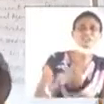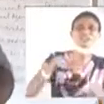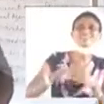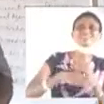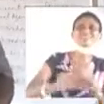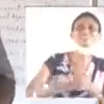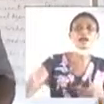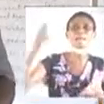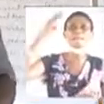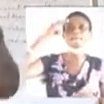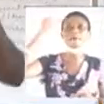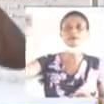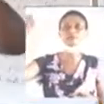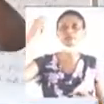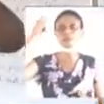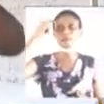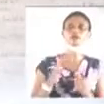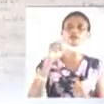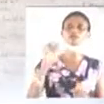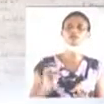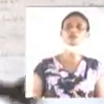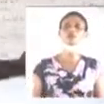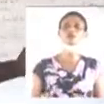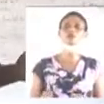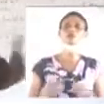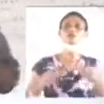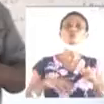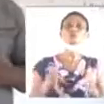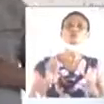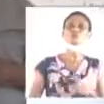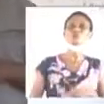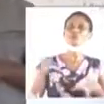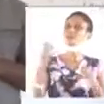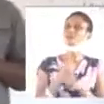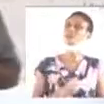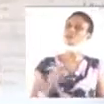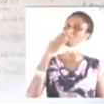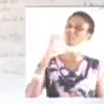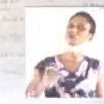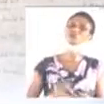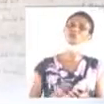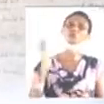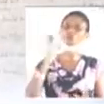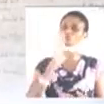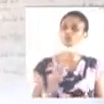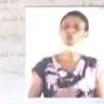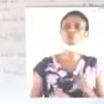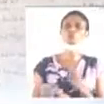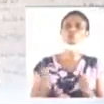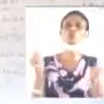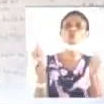working in their mind. Lastly, we looked at